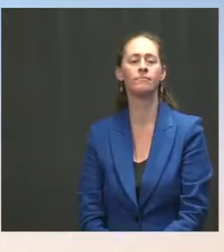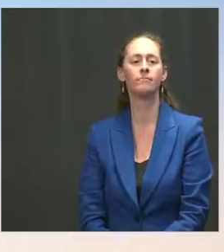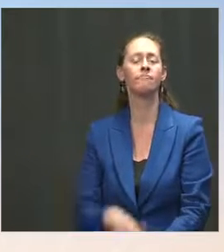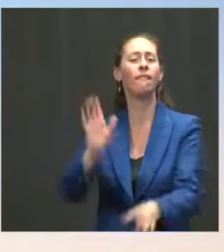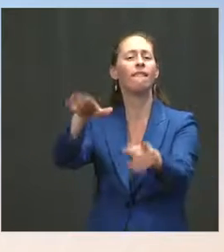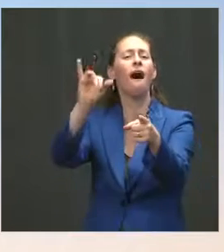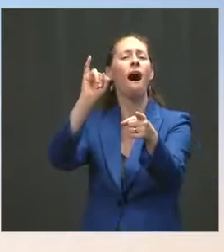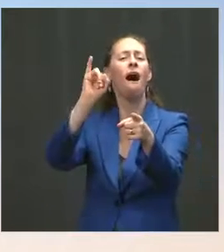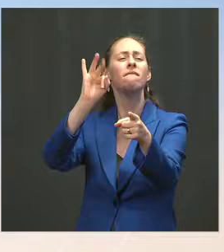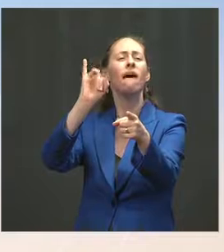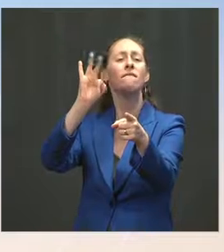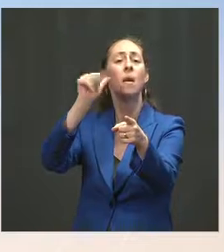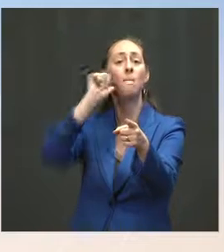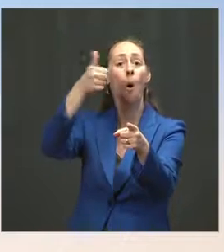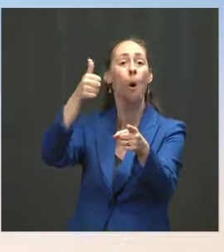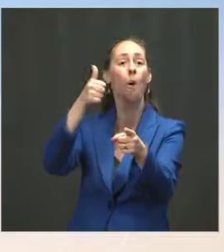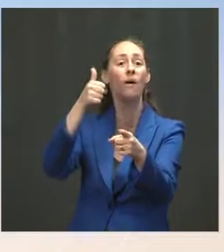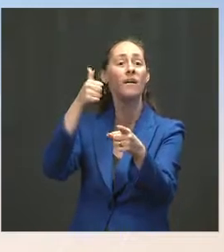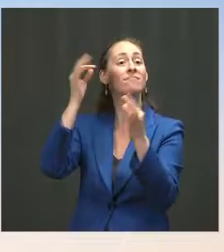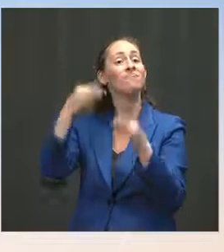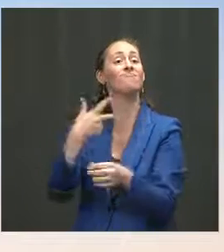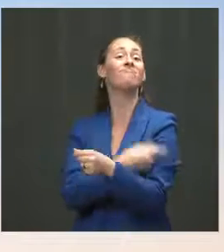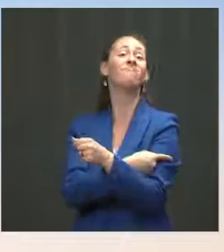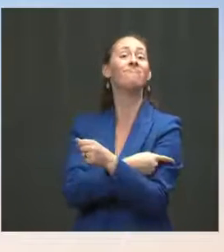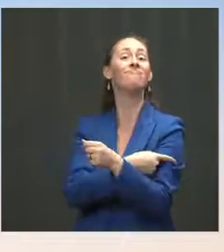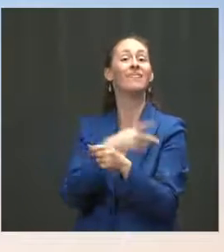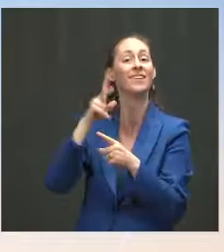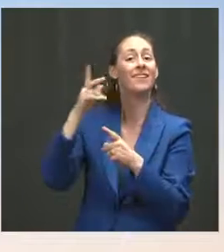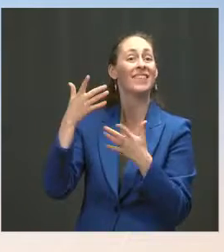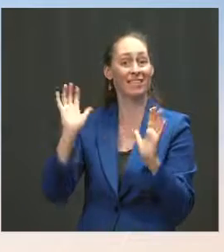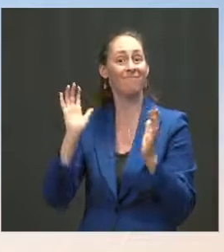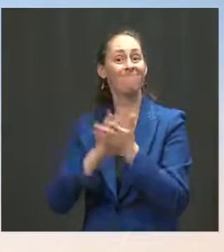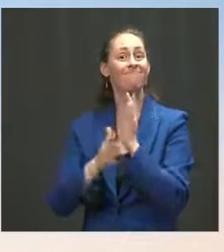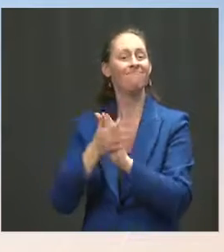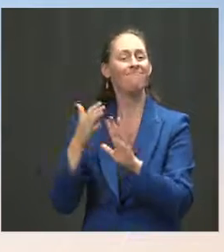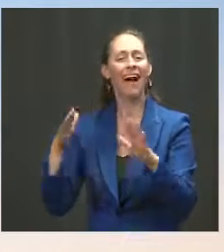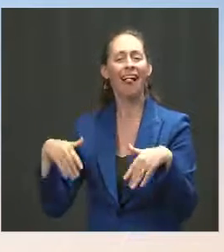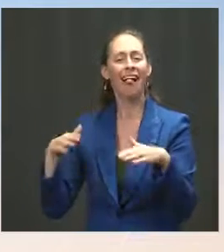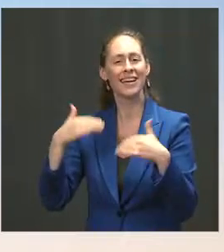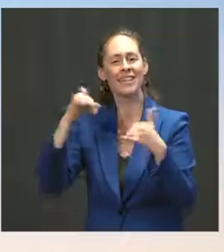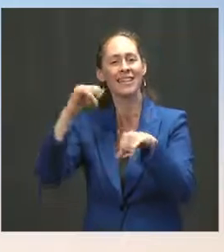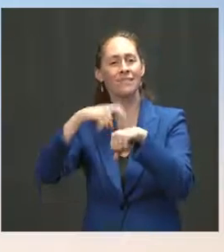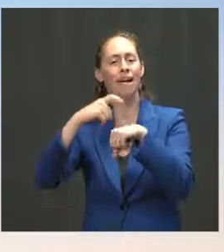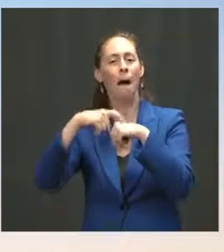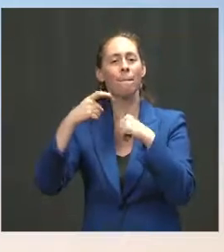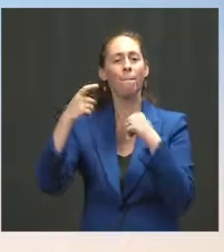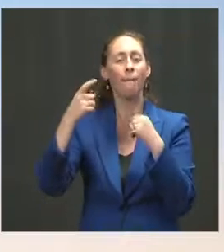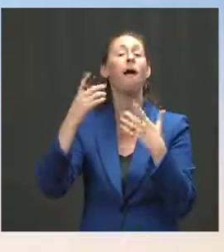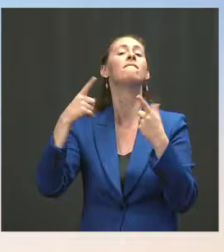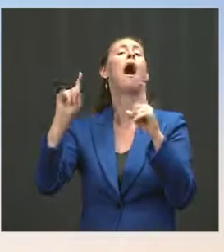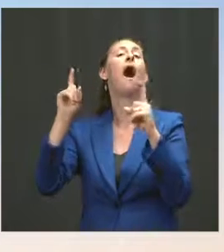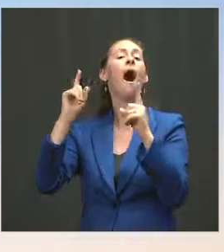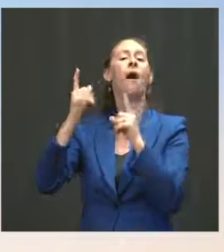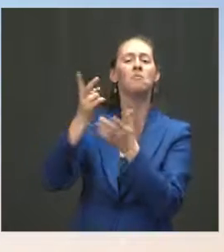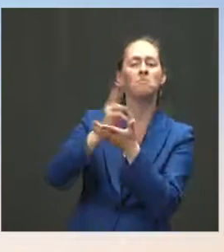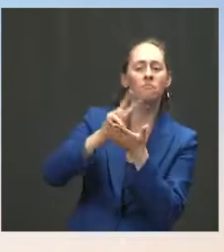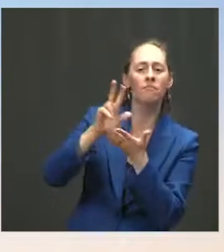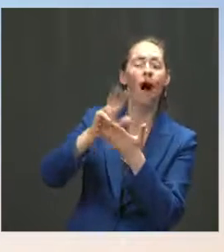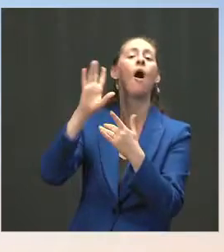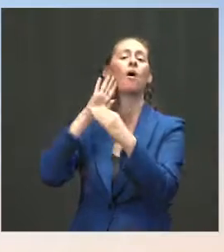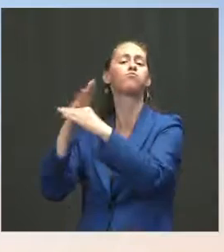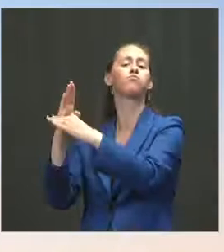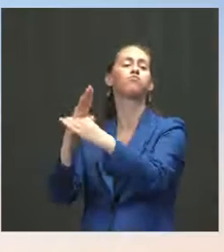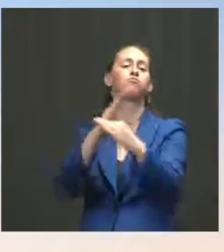not protected the next day. They need to get their second shot, and then it's a couple weeks after that. So it is going to take a little bit of time, even as we've seen an